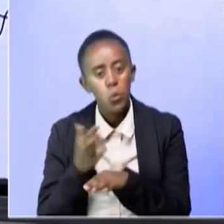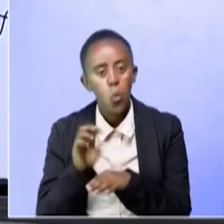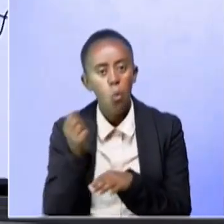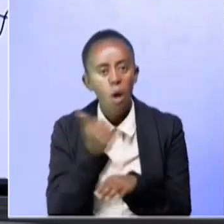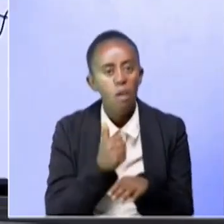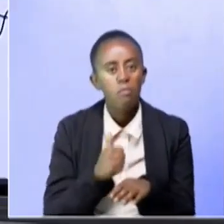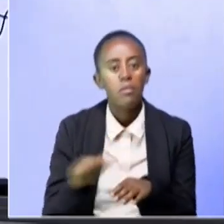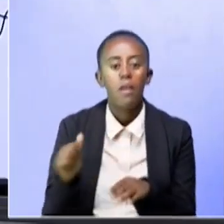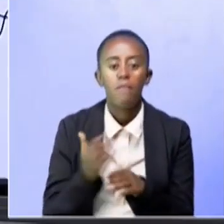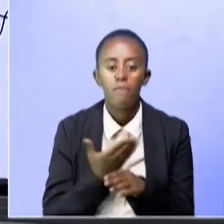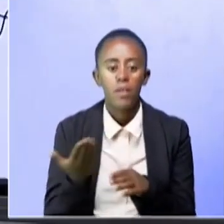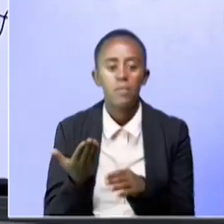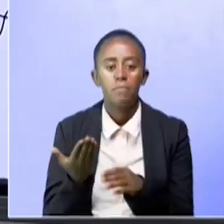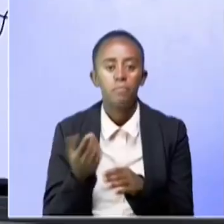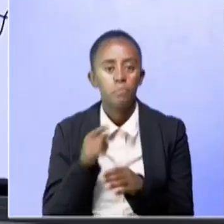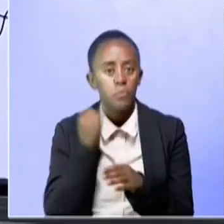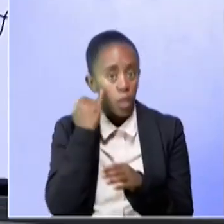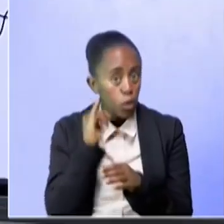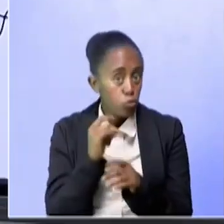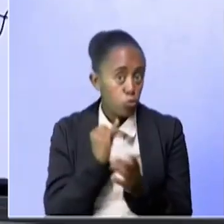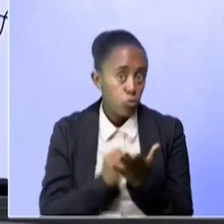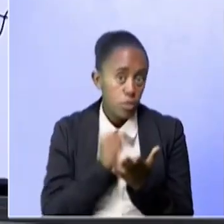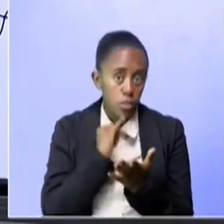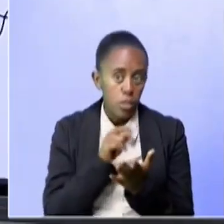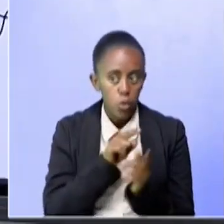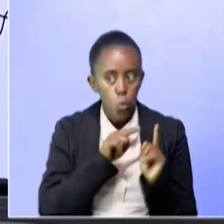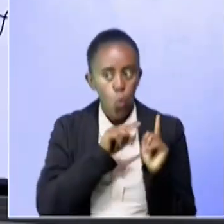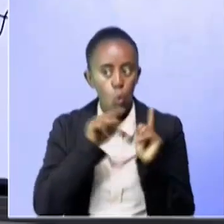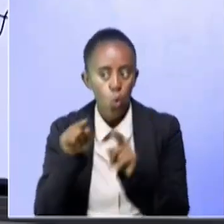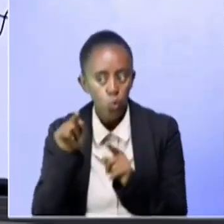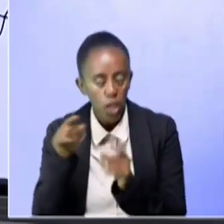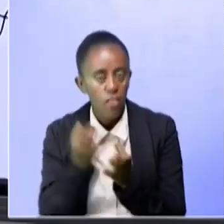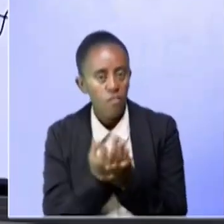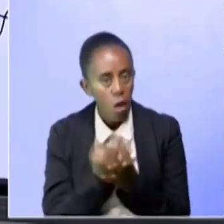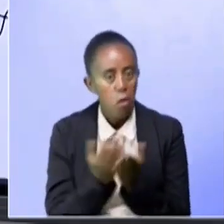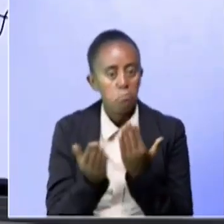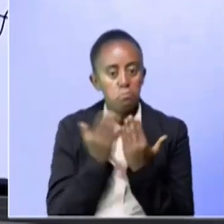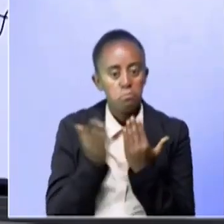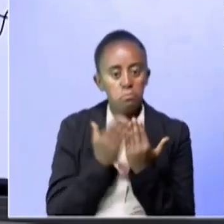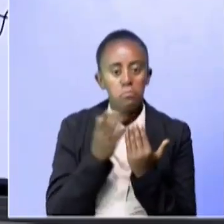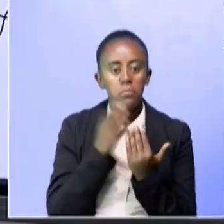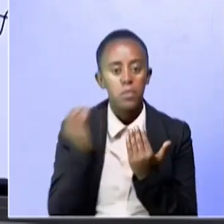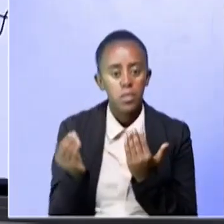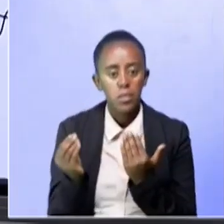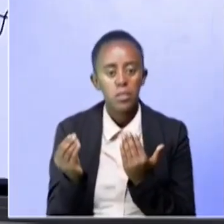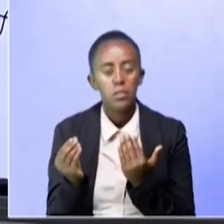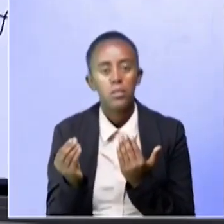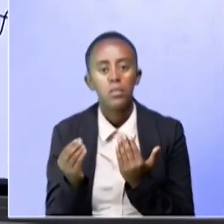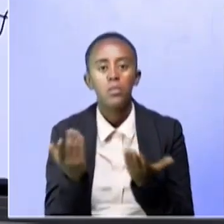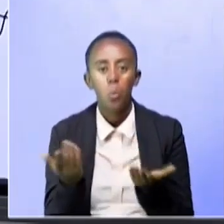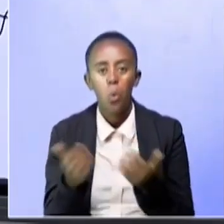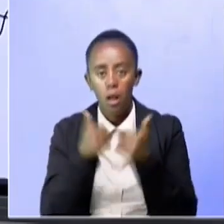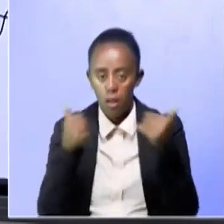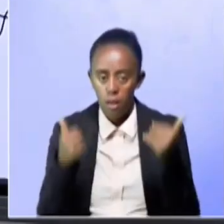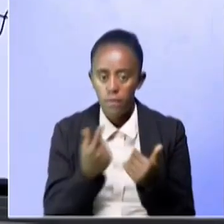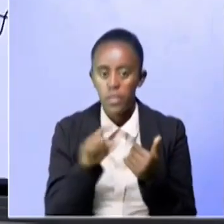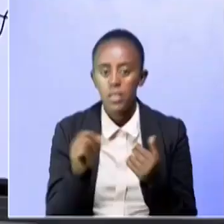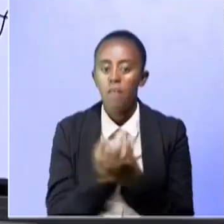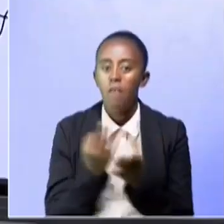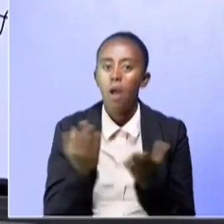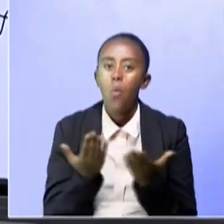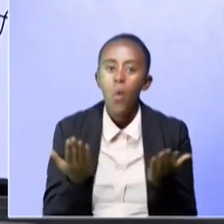the issue it is, you go to that file and easily can identify the file where it